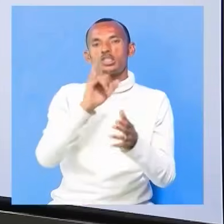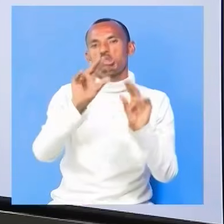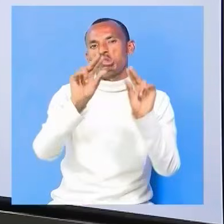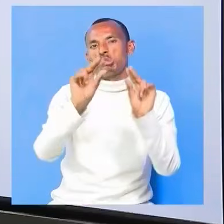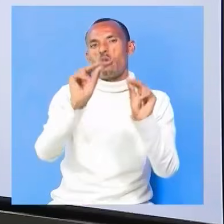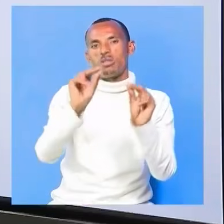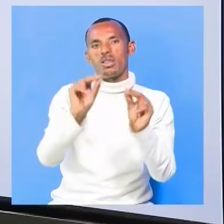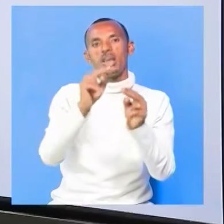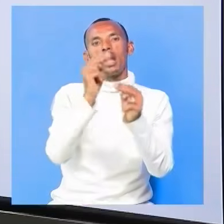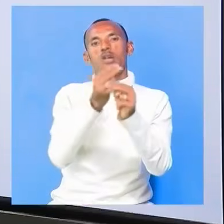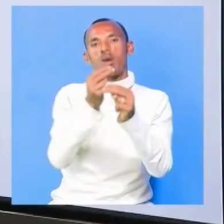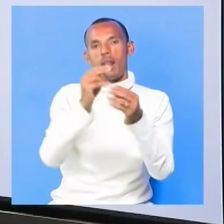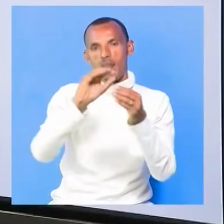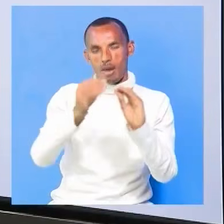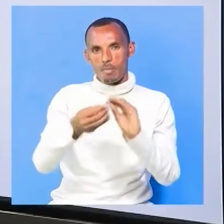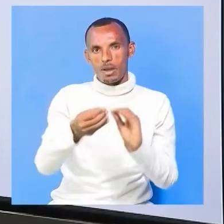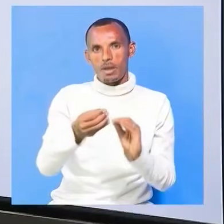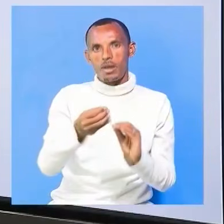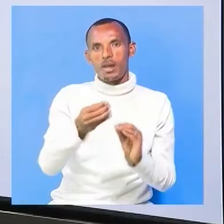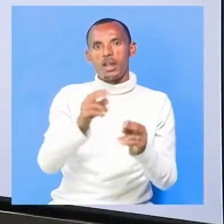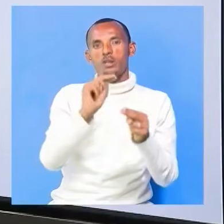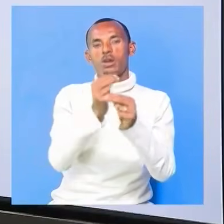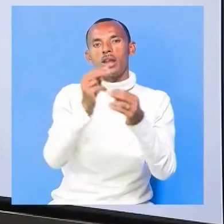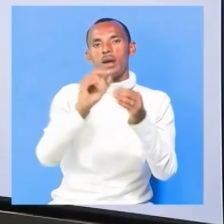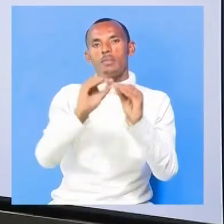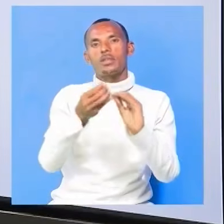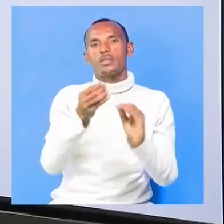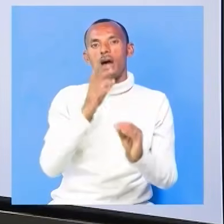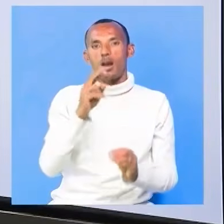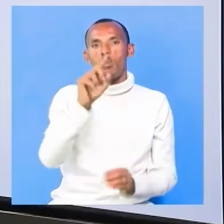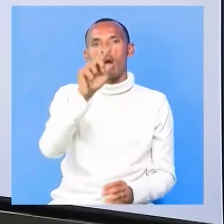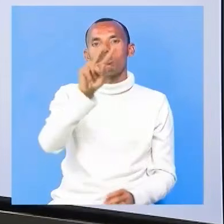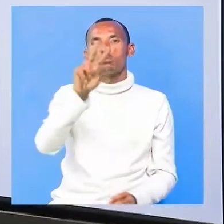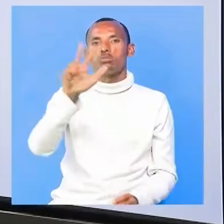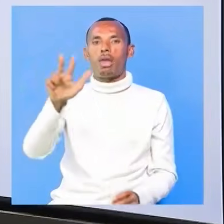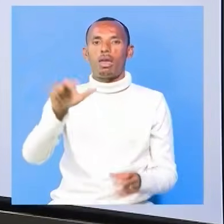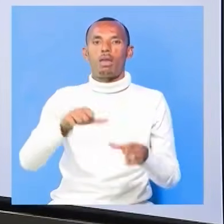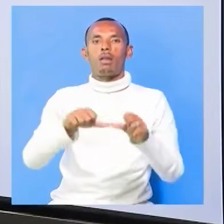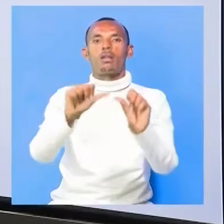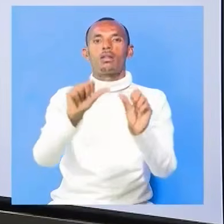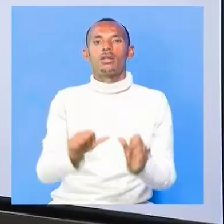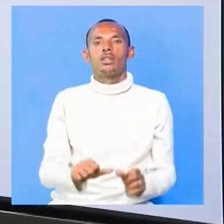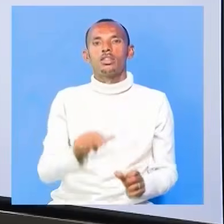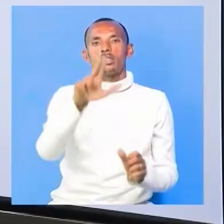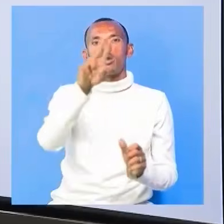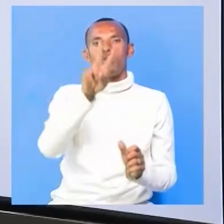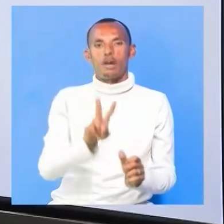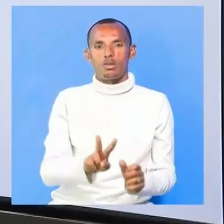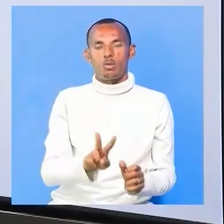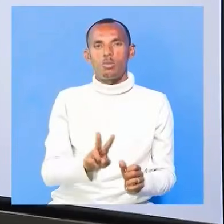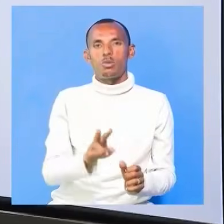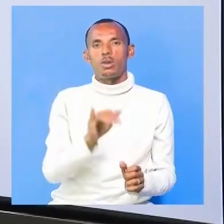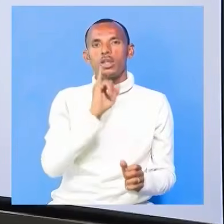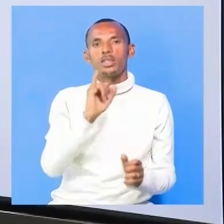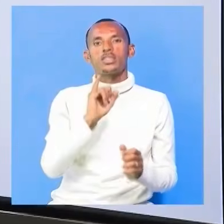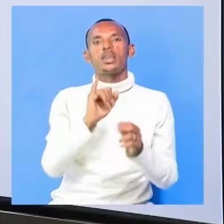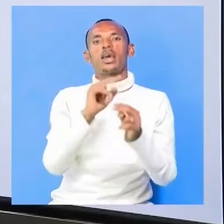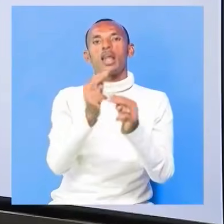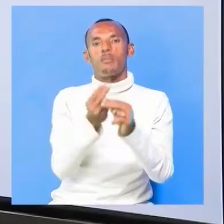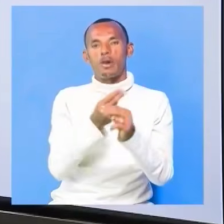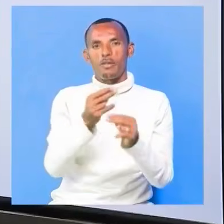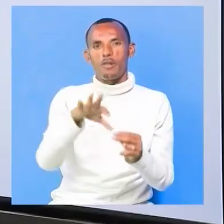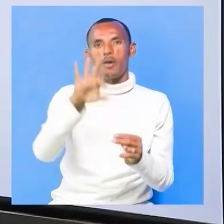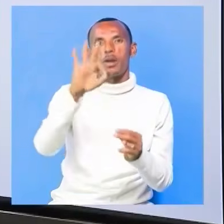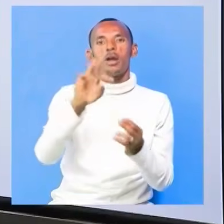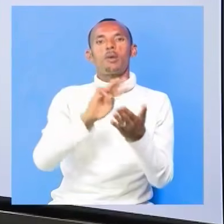Obviously, this is not a natural number. Okay? Natural numbers are 1, 2, 3, and so on. But 3 over 2 is a number